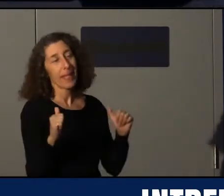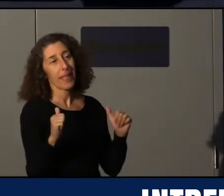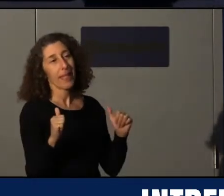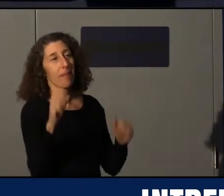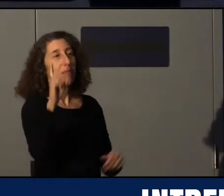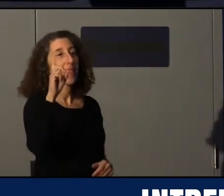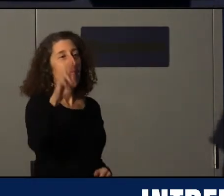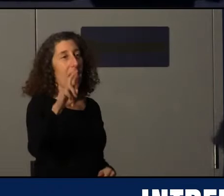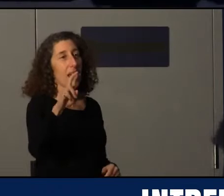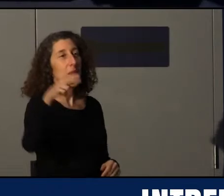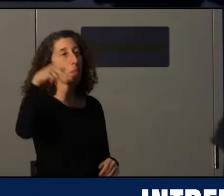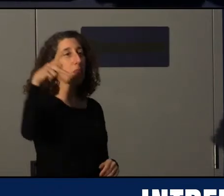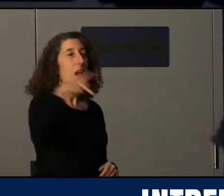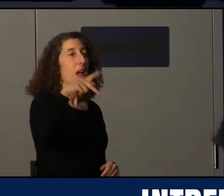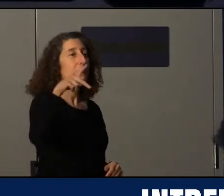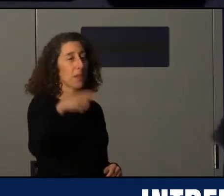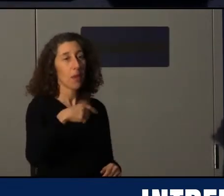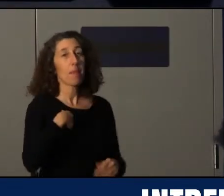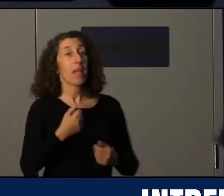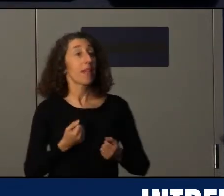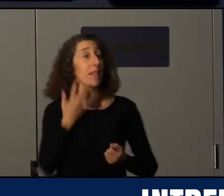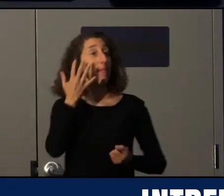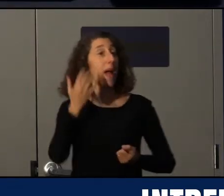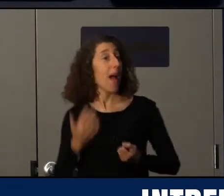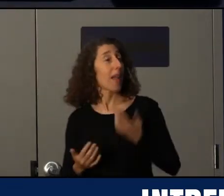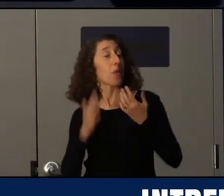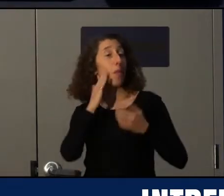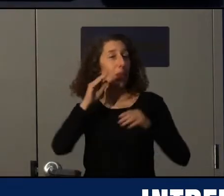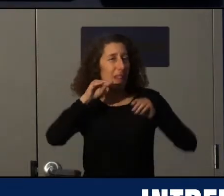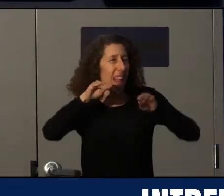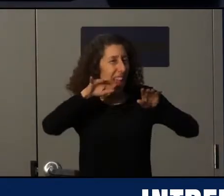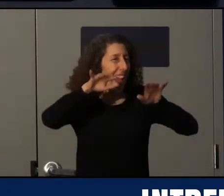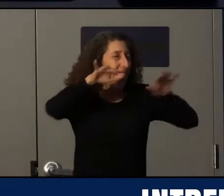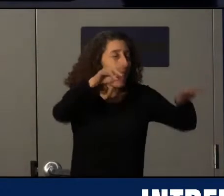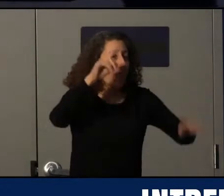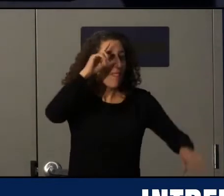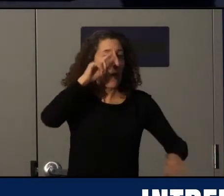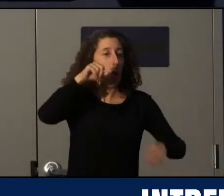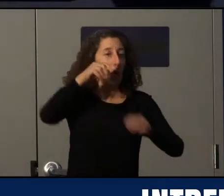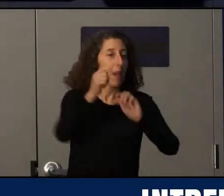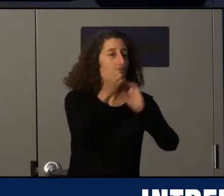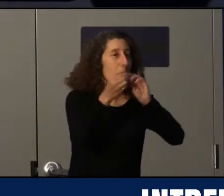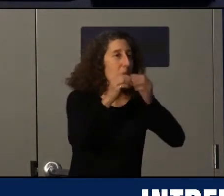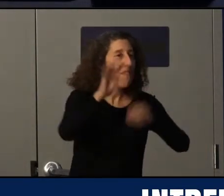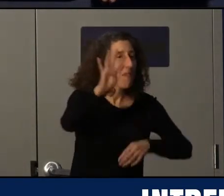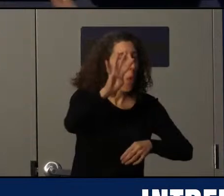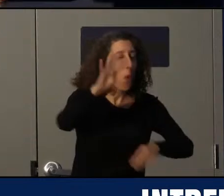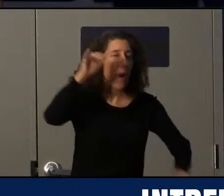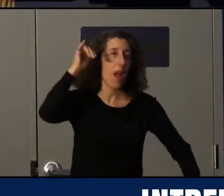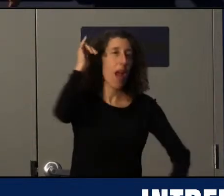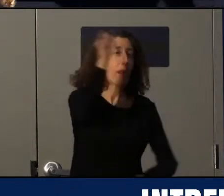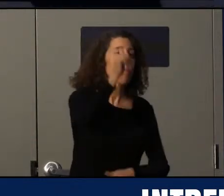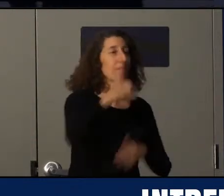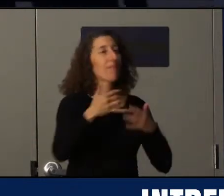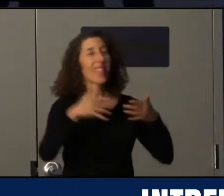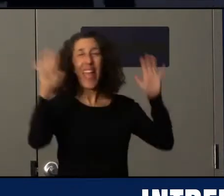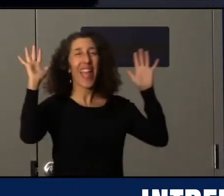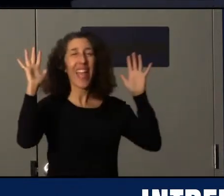to inspire is what we need. Inspiration for all of humanity.